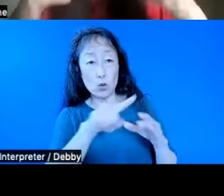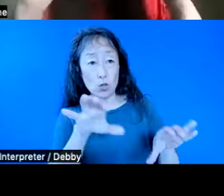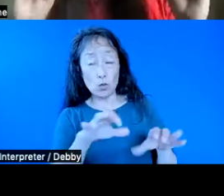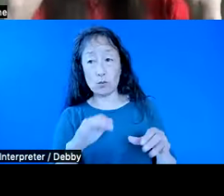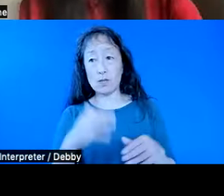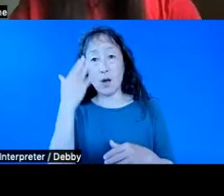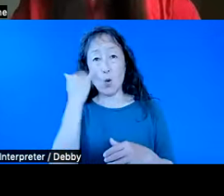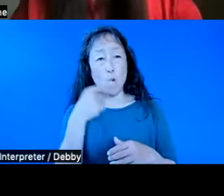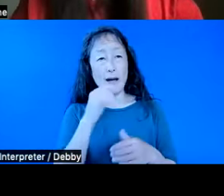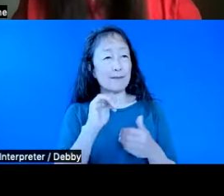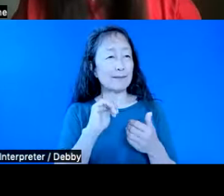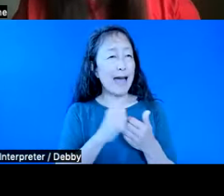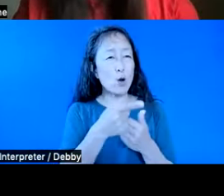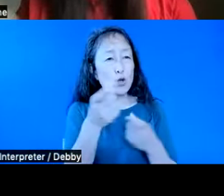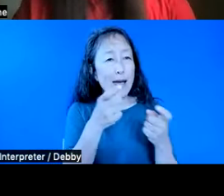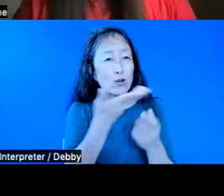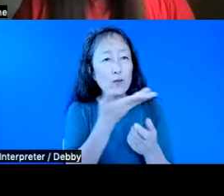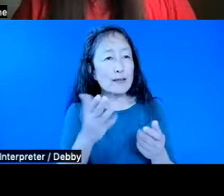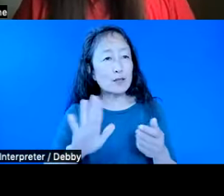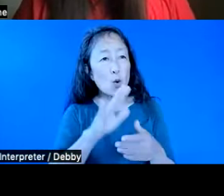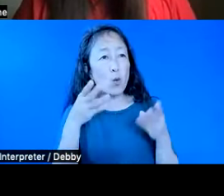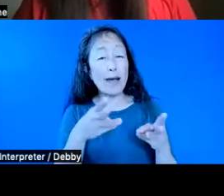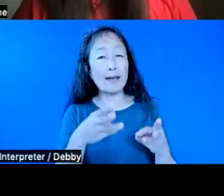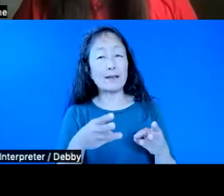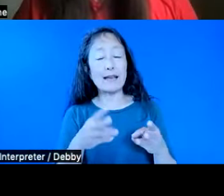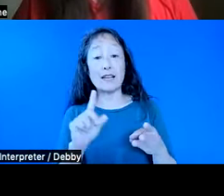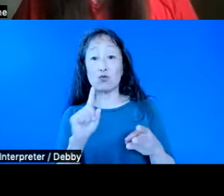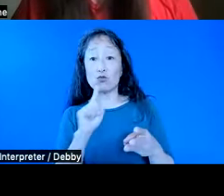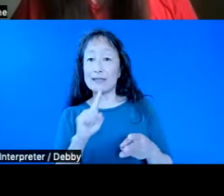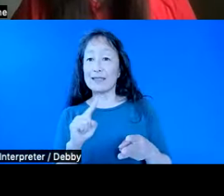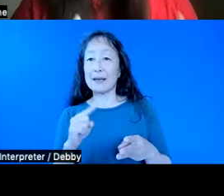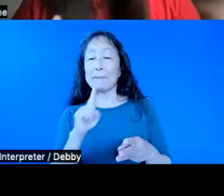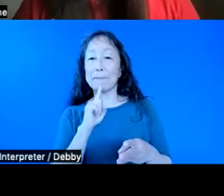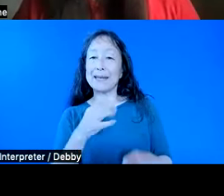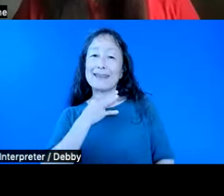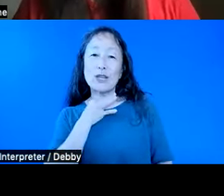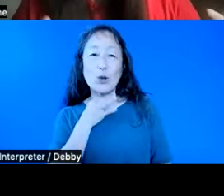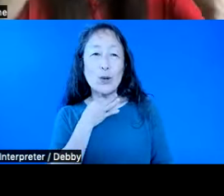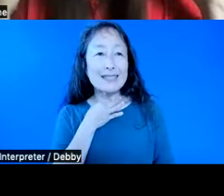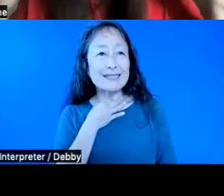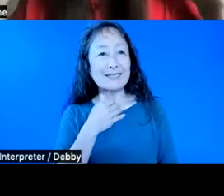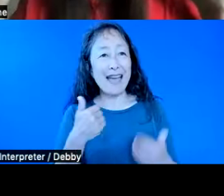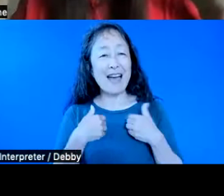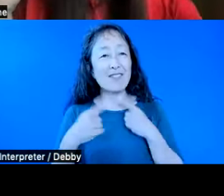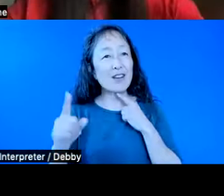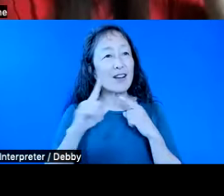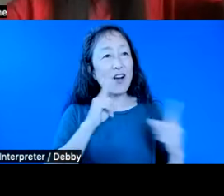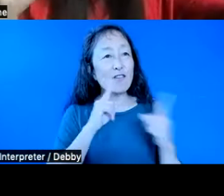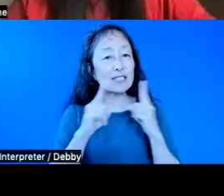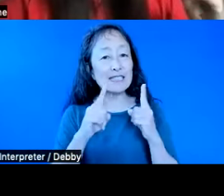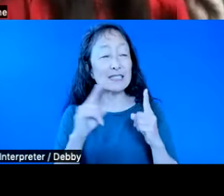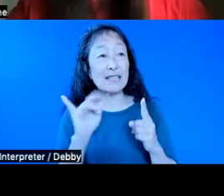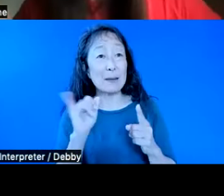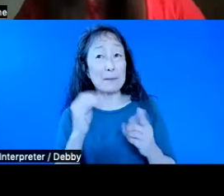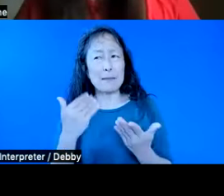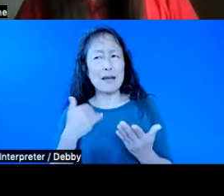having genuine, curious conversations about things. Because I'm sure we all have questions about, like, oh, this part of the